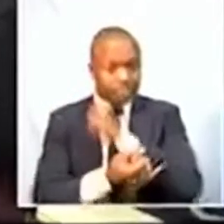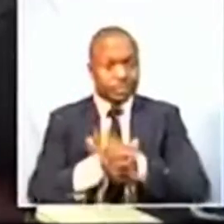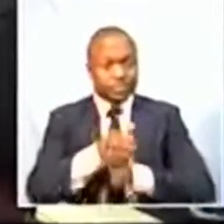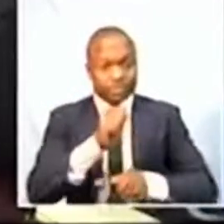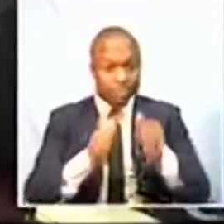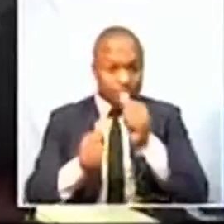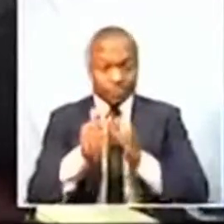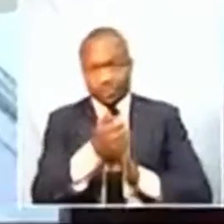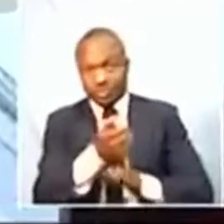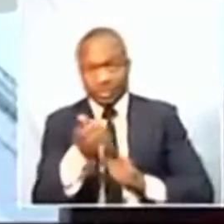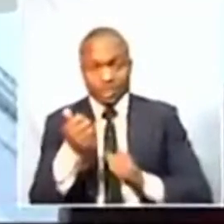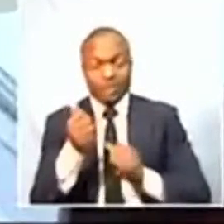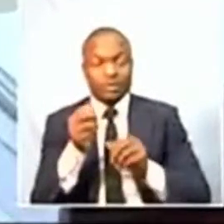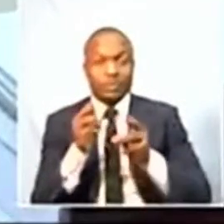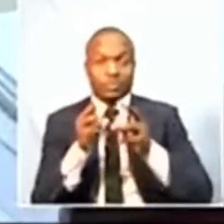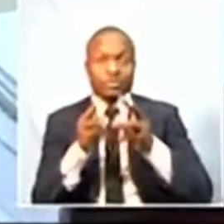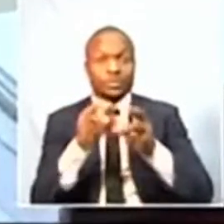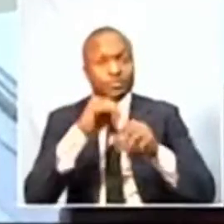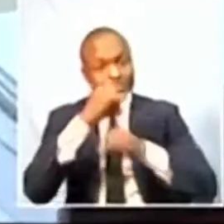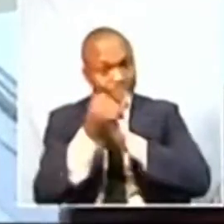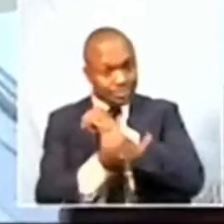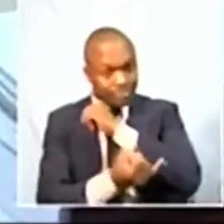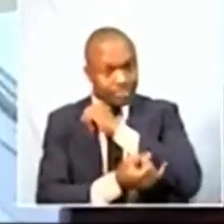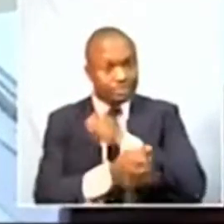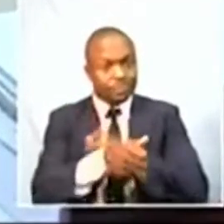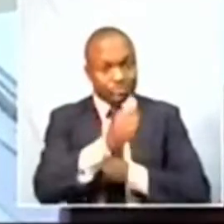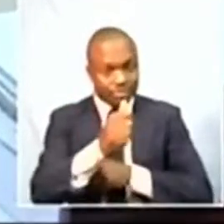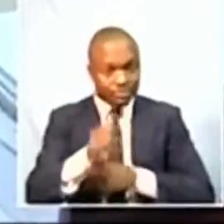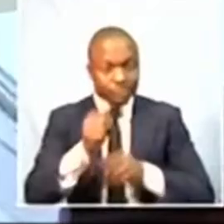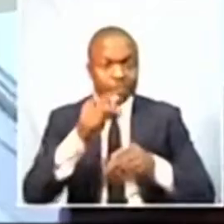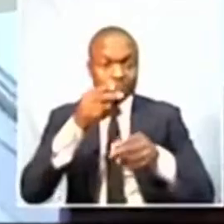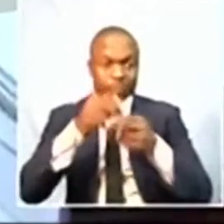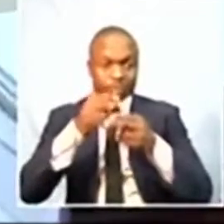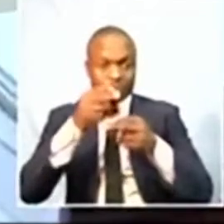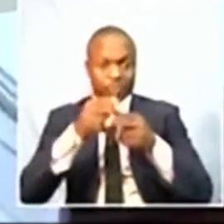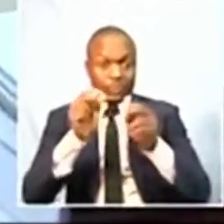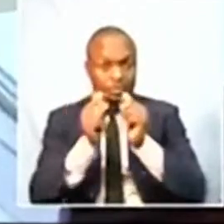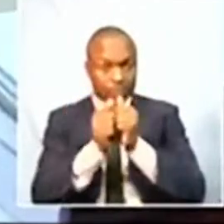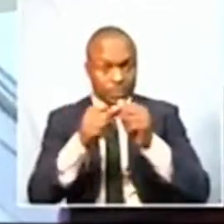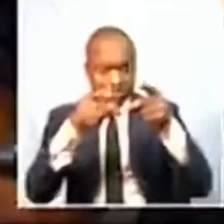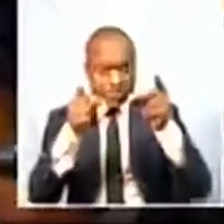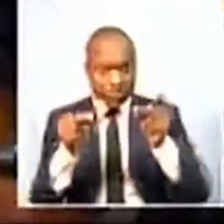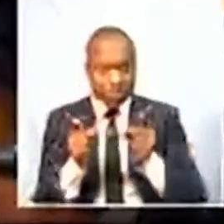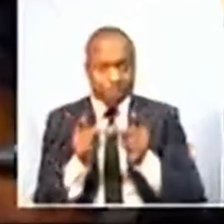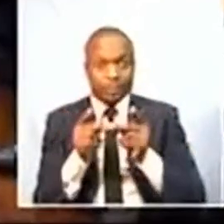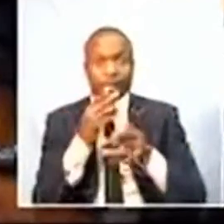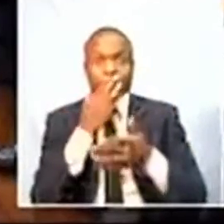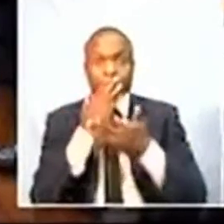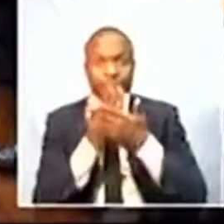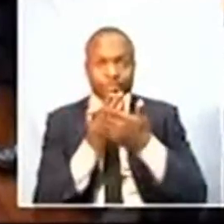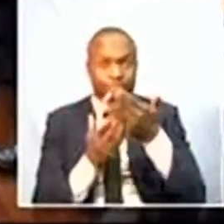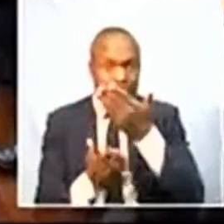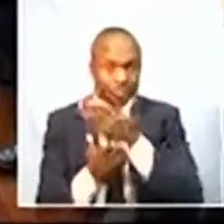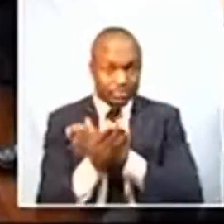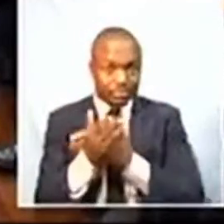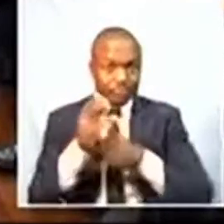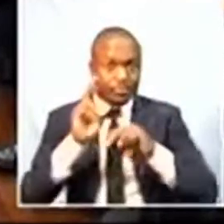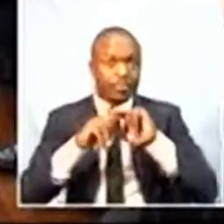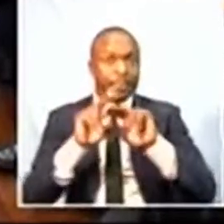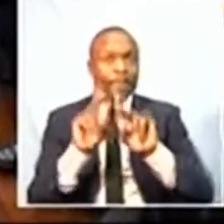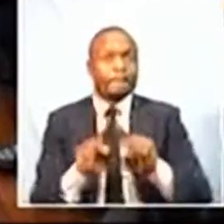Okay, whichever order, introduce yourself, your name and position. Good morning, Chair. Good